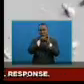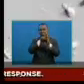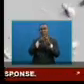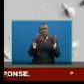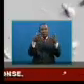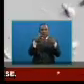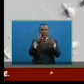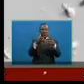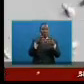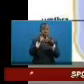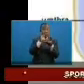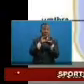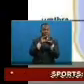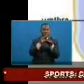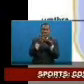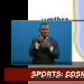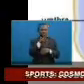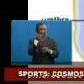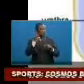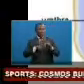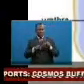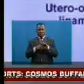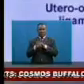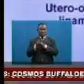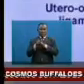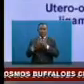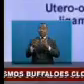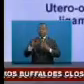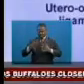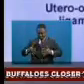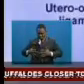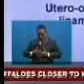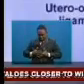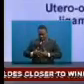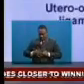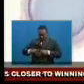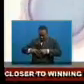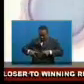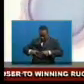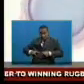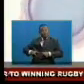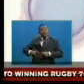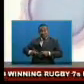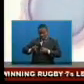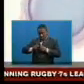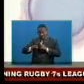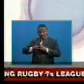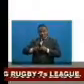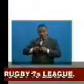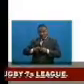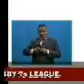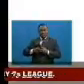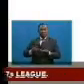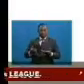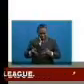and impotence on the part of the man, and damaged or blocked fallopian tubes, fibroids, hormone imbalance or pelvic